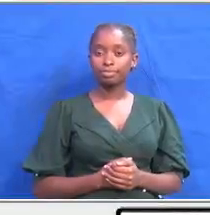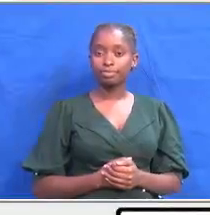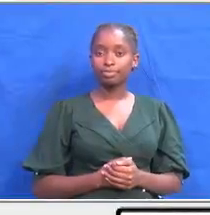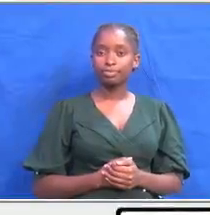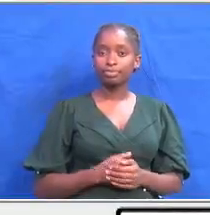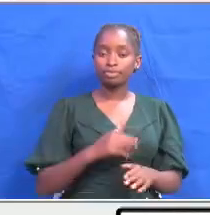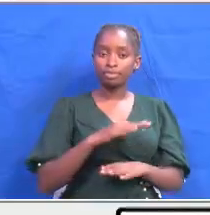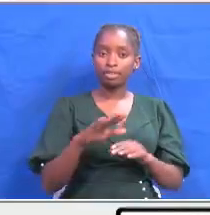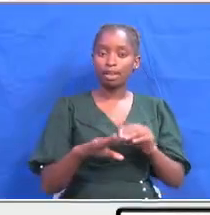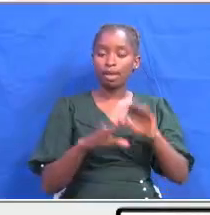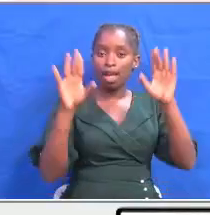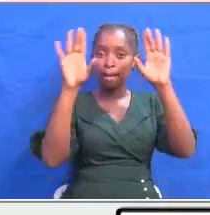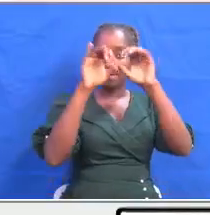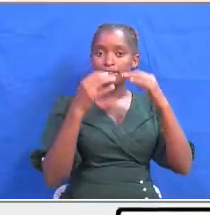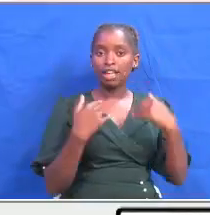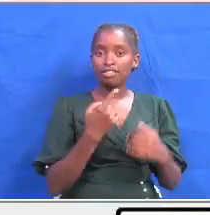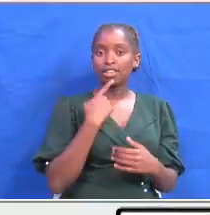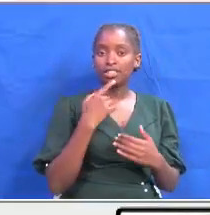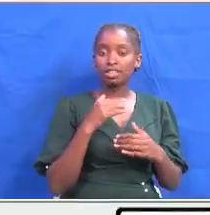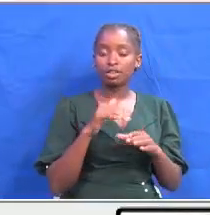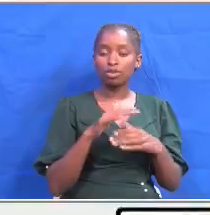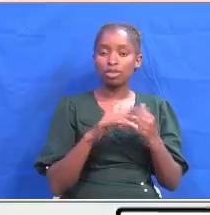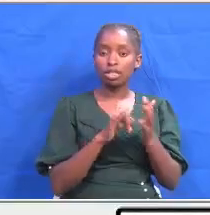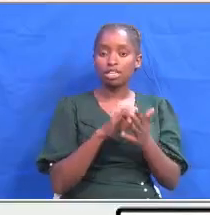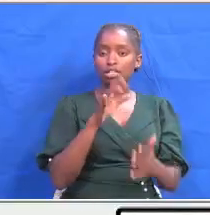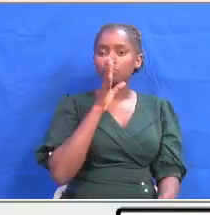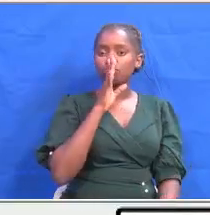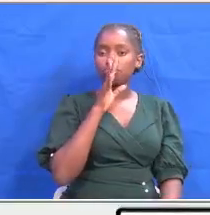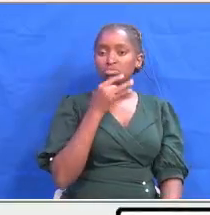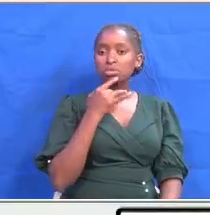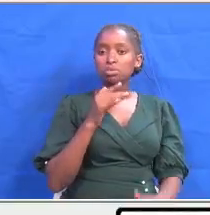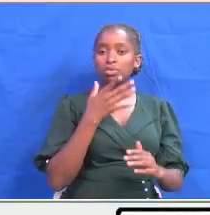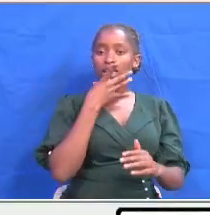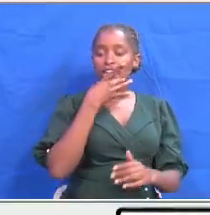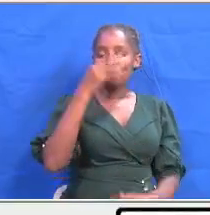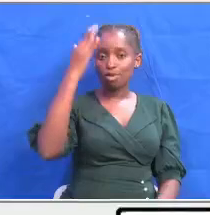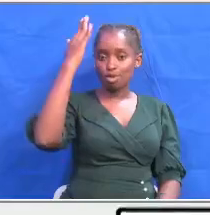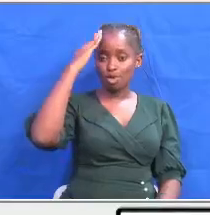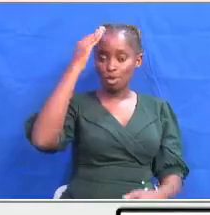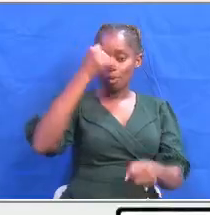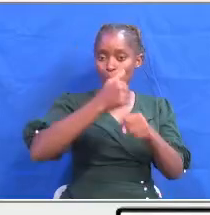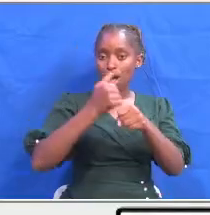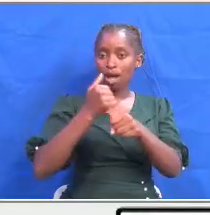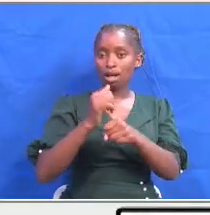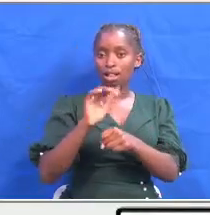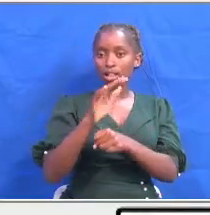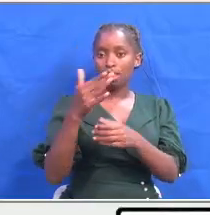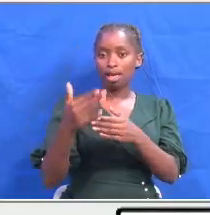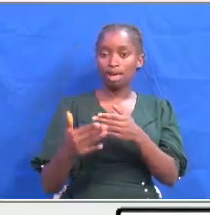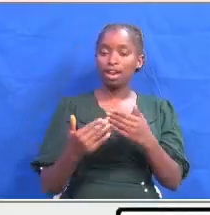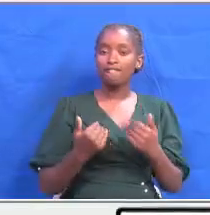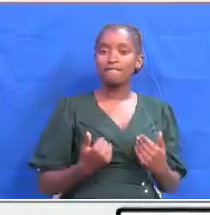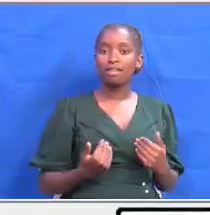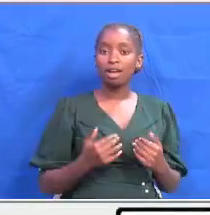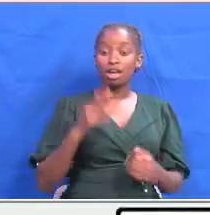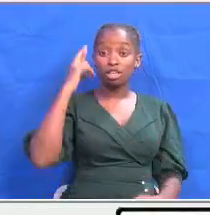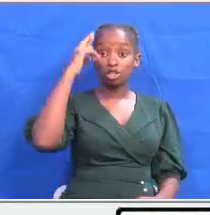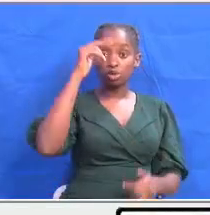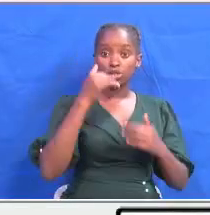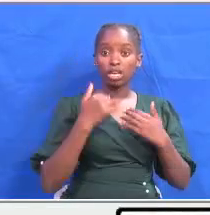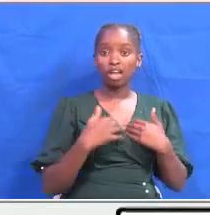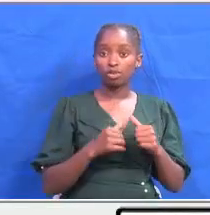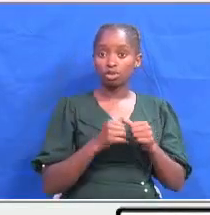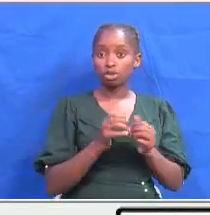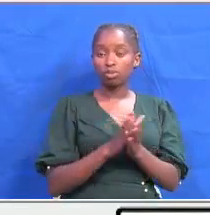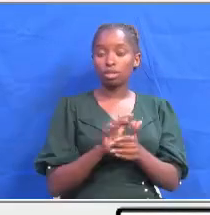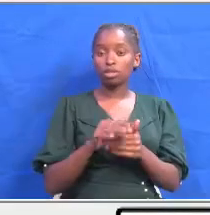president admitted in that televised speech that he knows his work is done. The reason he was onboarded is pretty much done.